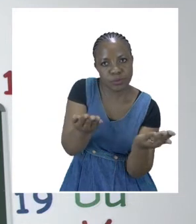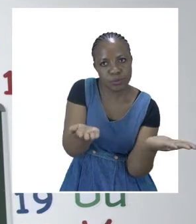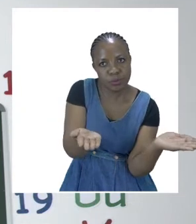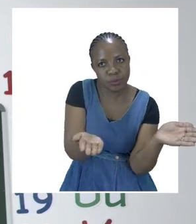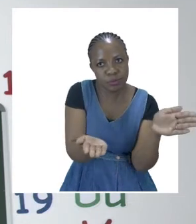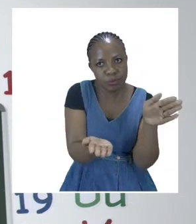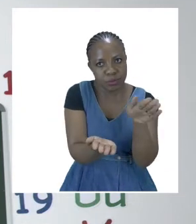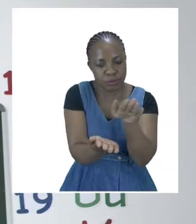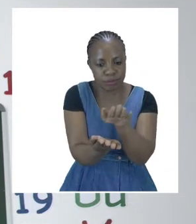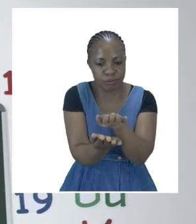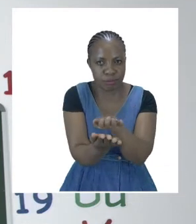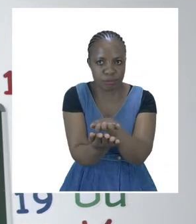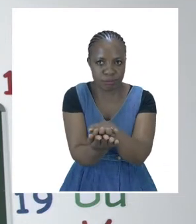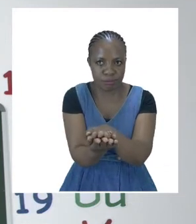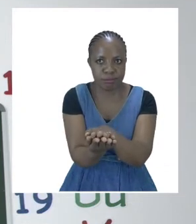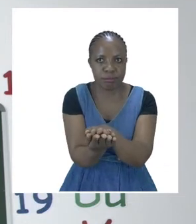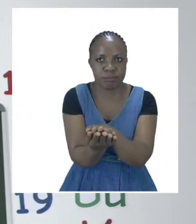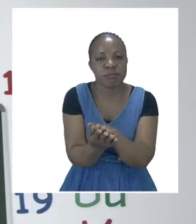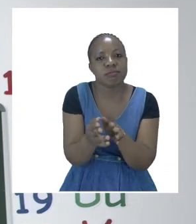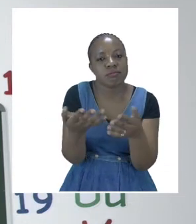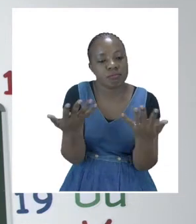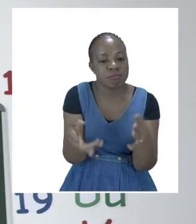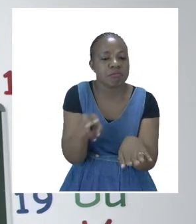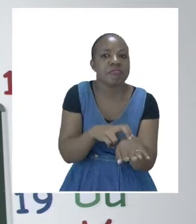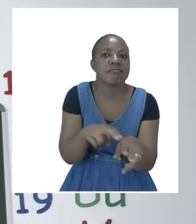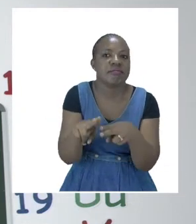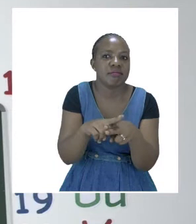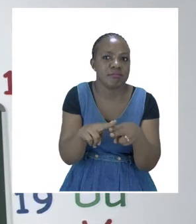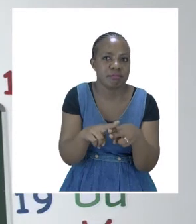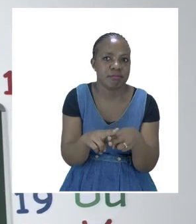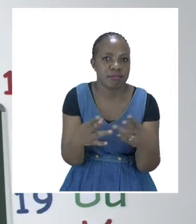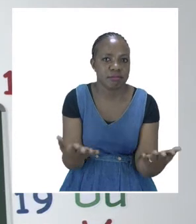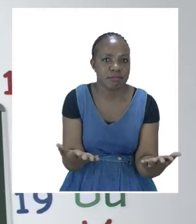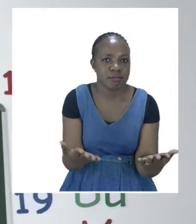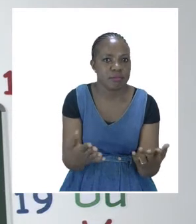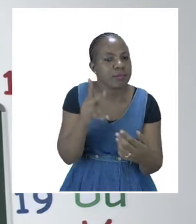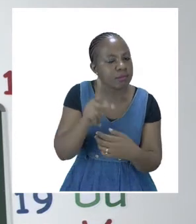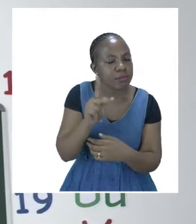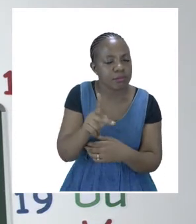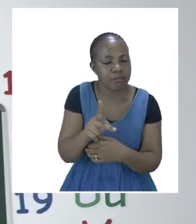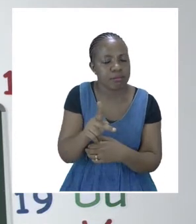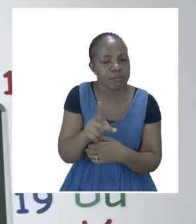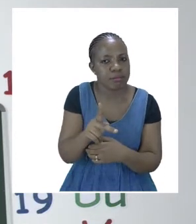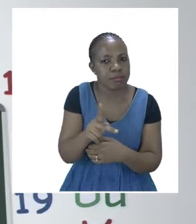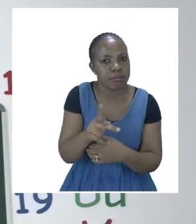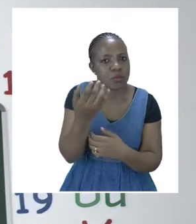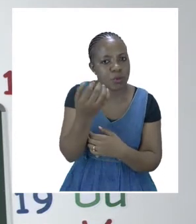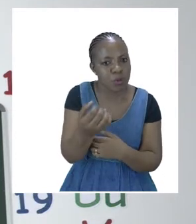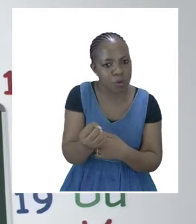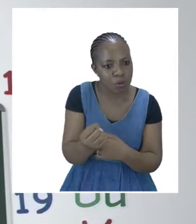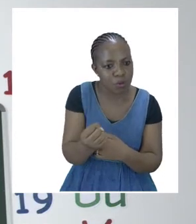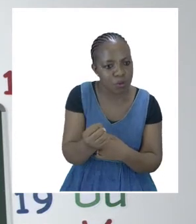it for ready to use. But there is more. We are also available on